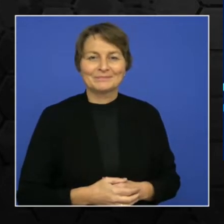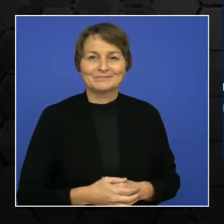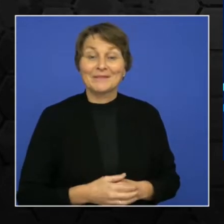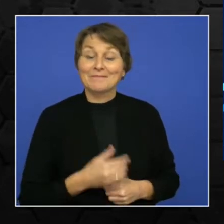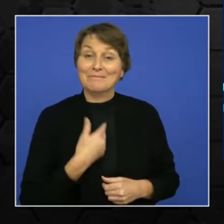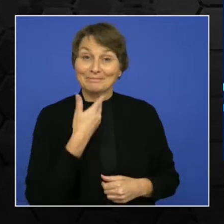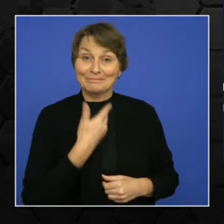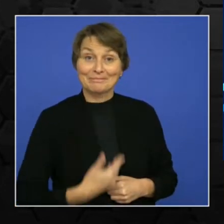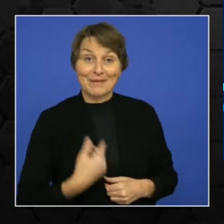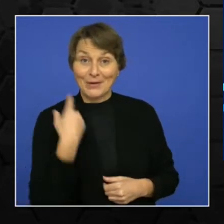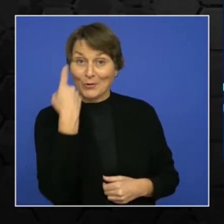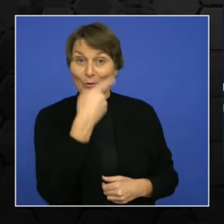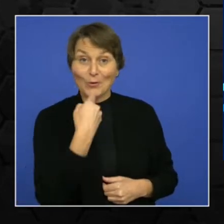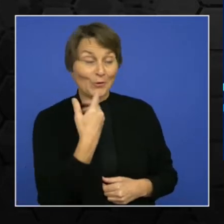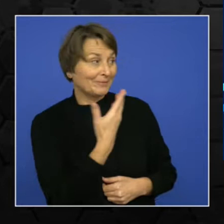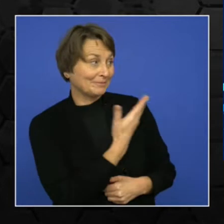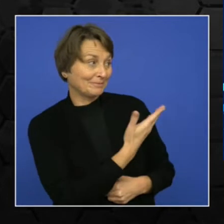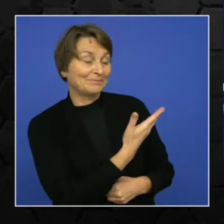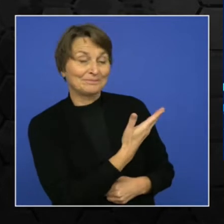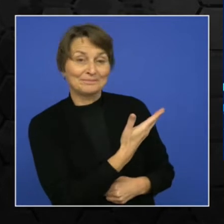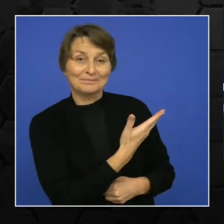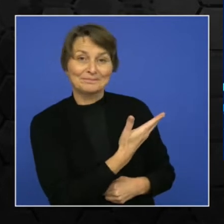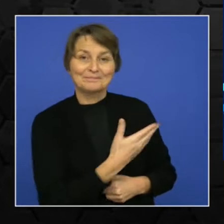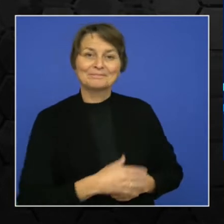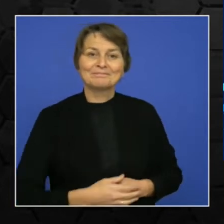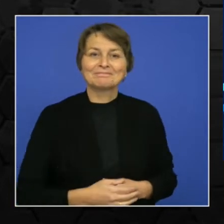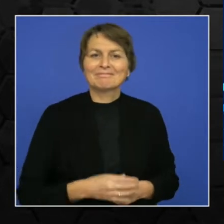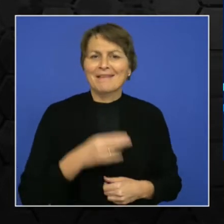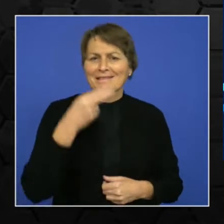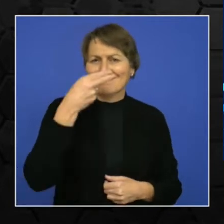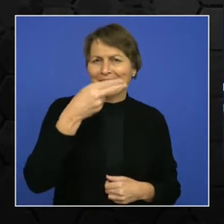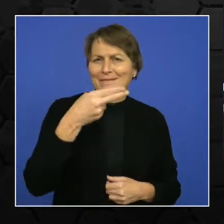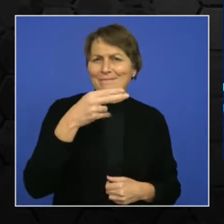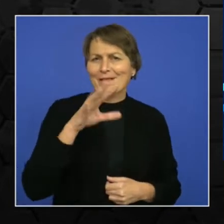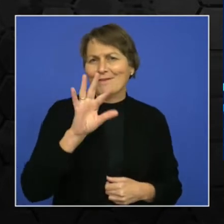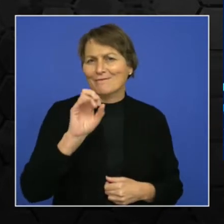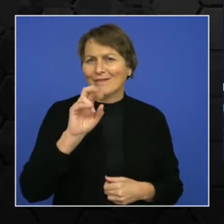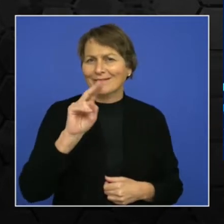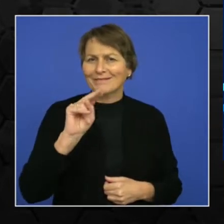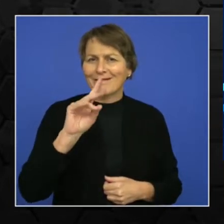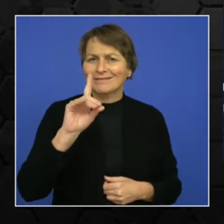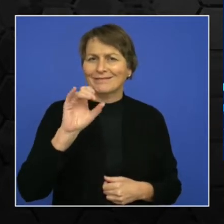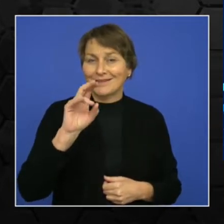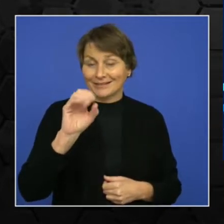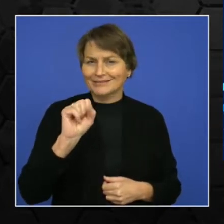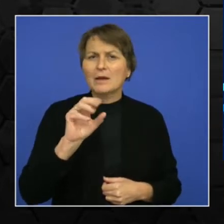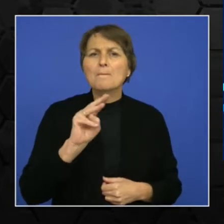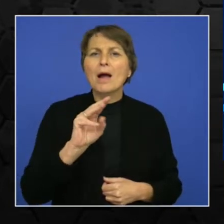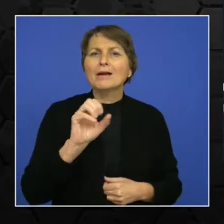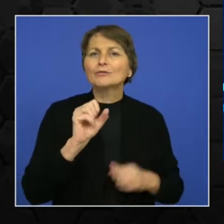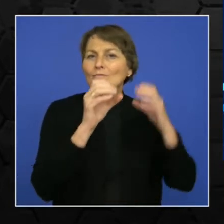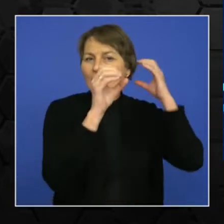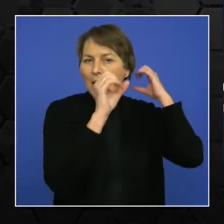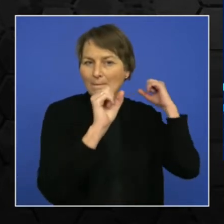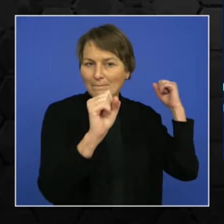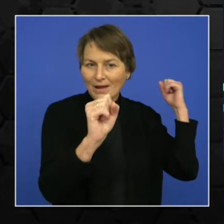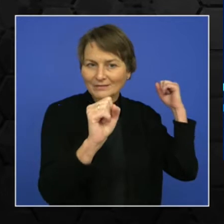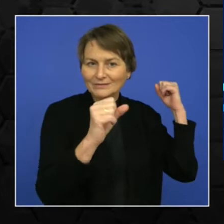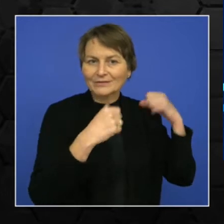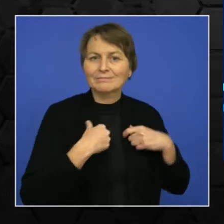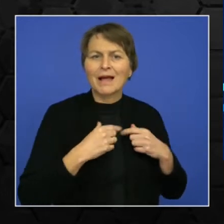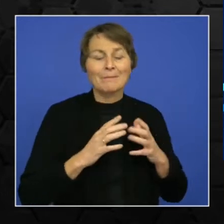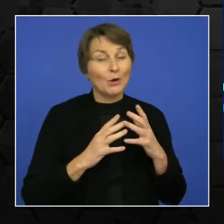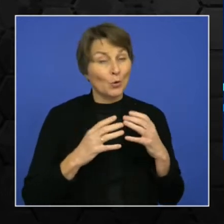My name is Shreyan J D Fernandes, currently a Beta Microsoft Learn Student Ambassador. I have worked in a startup before. I'm a hackathon enthusiast and